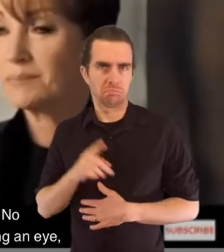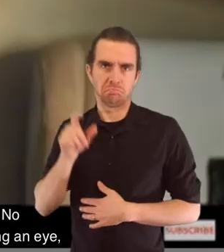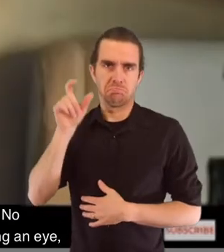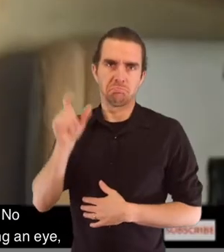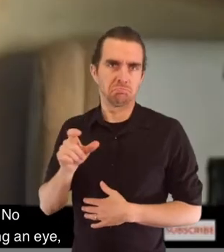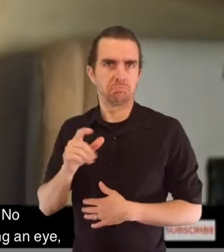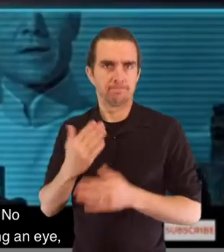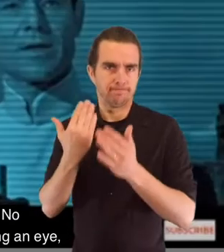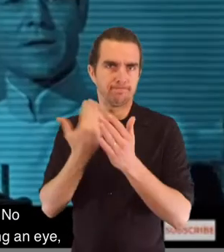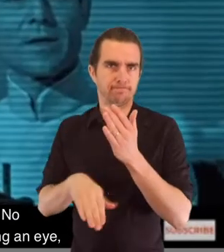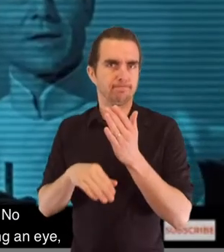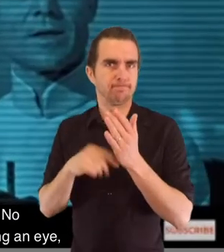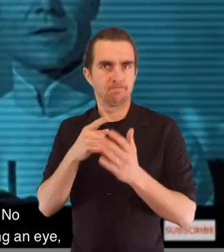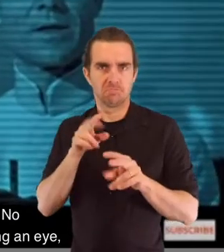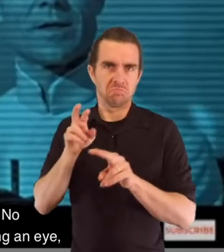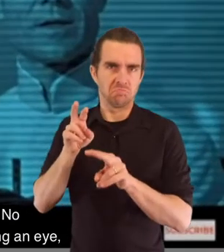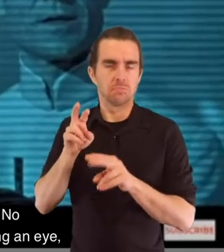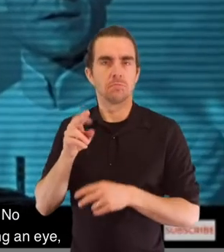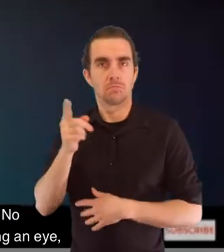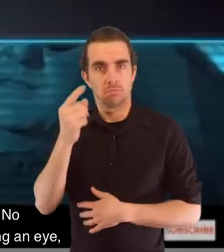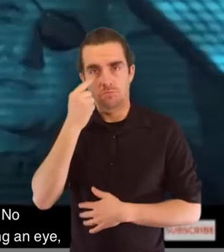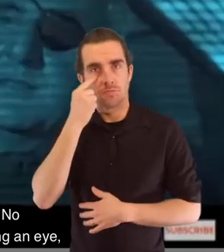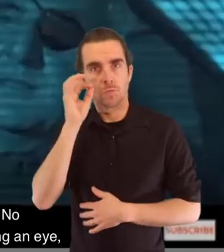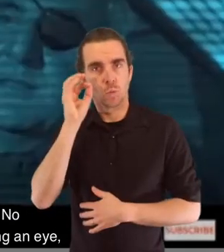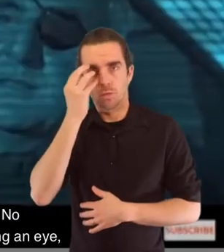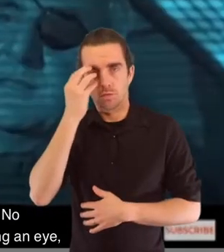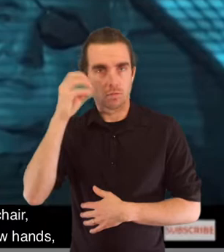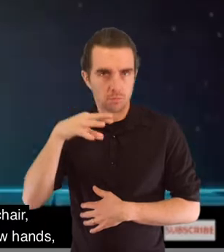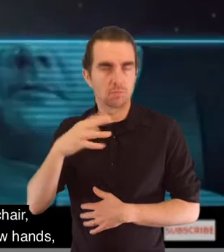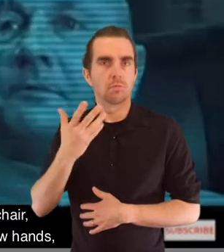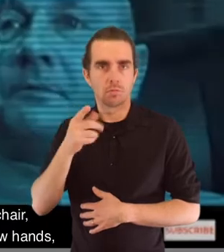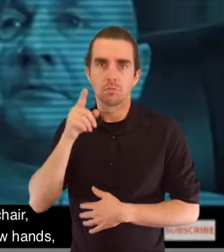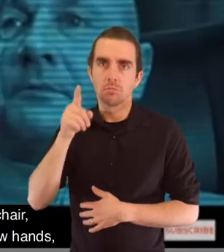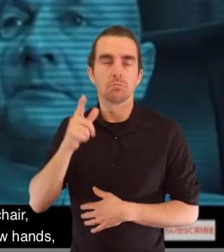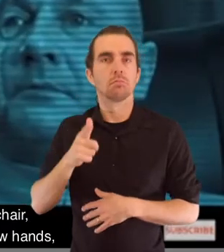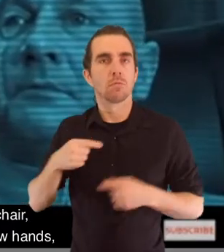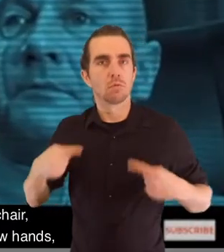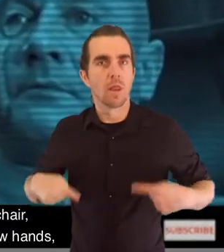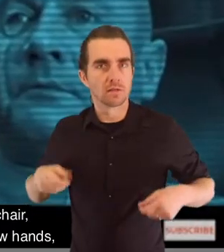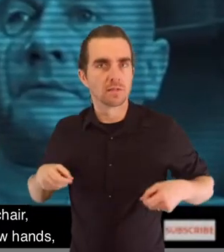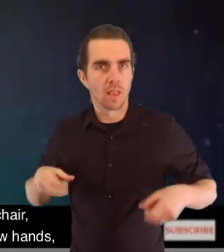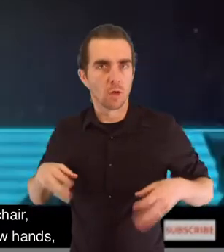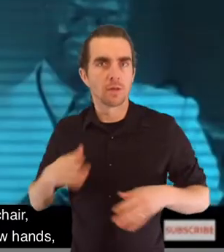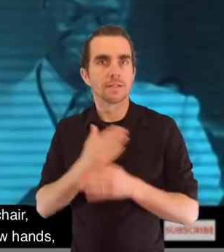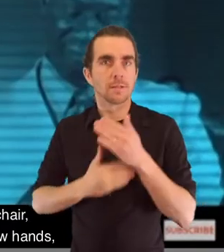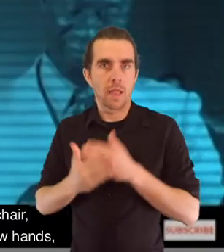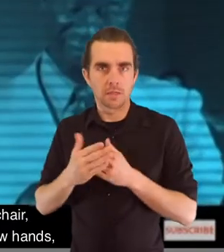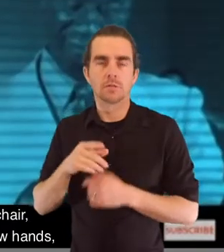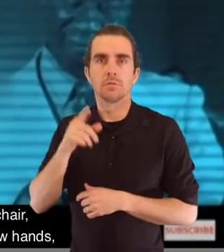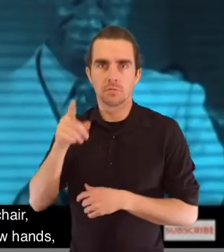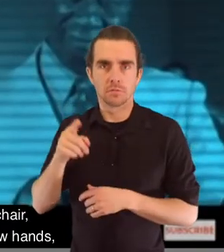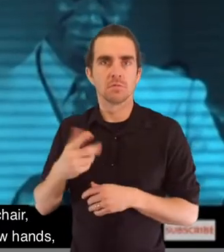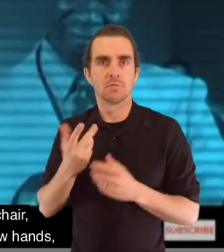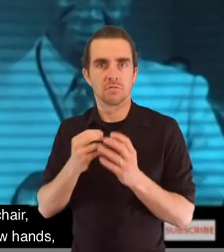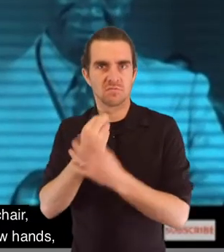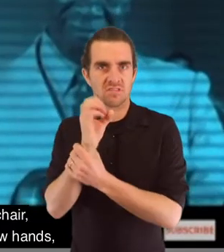killing them. Dr. No, amputee with no hands. Largo, missing an eye. Blowfield, disabled, used a wheelchair. Tiki Johnson, amputee